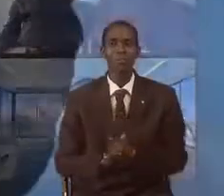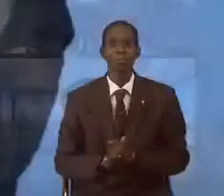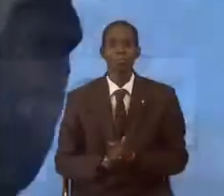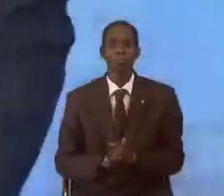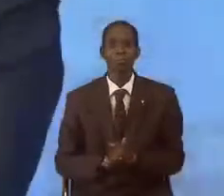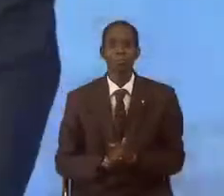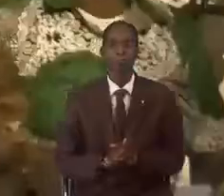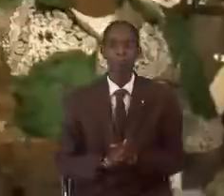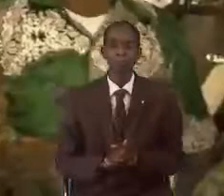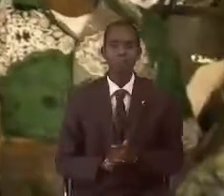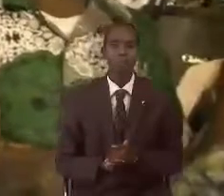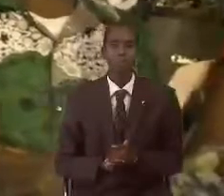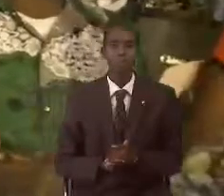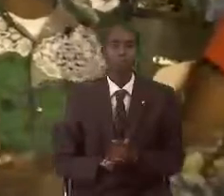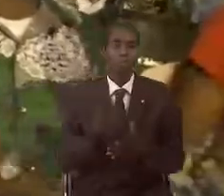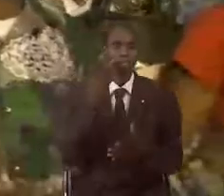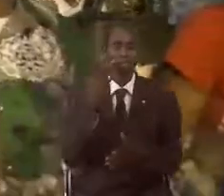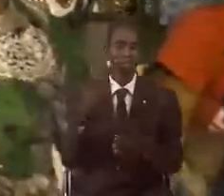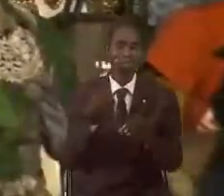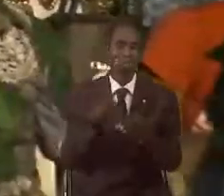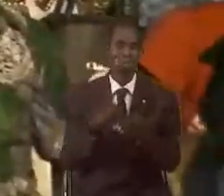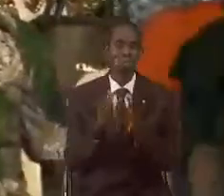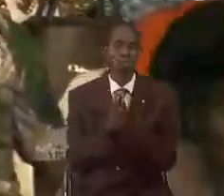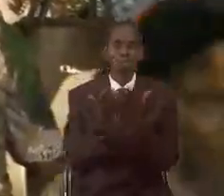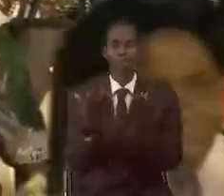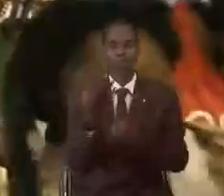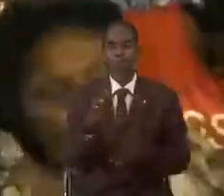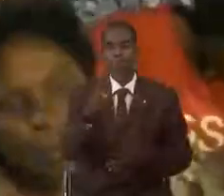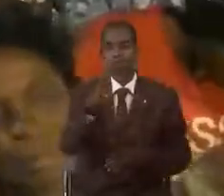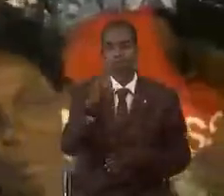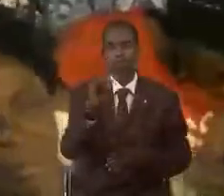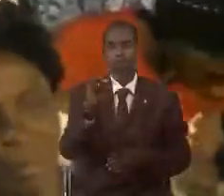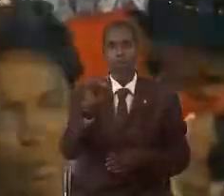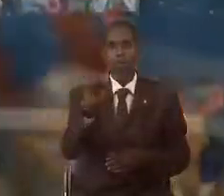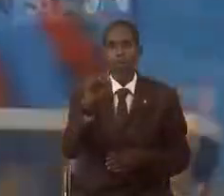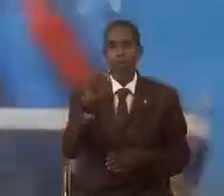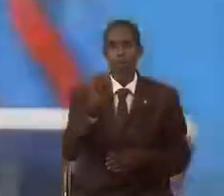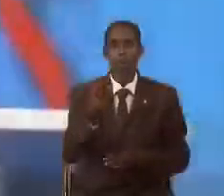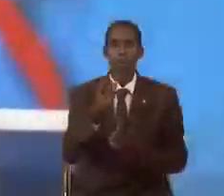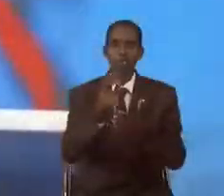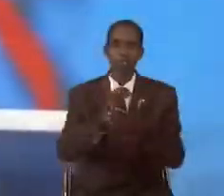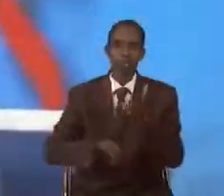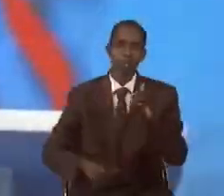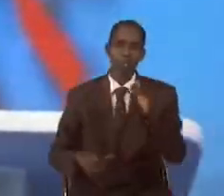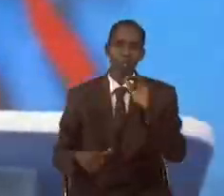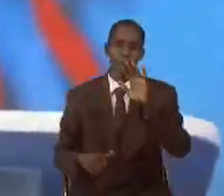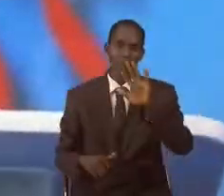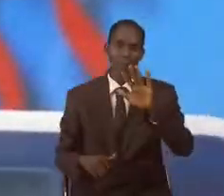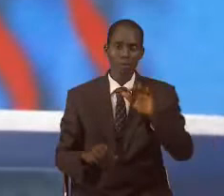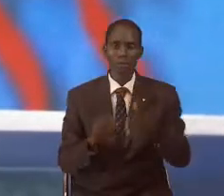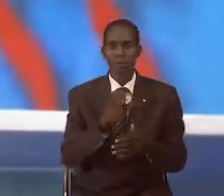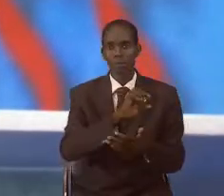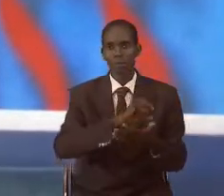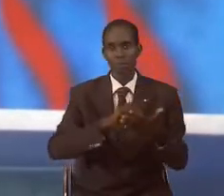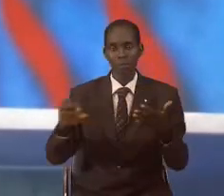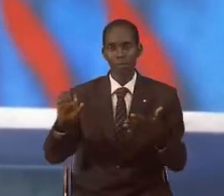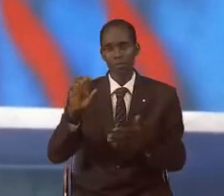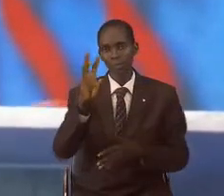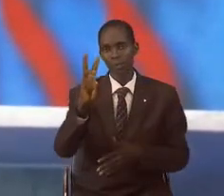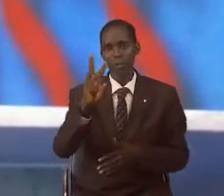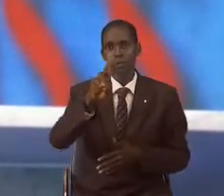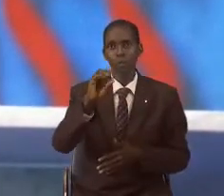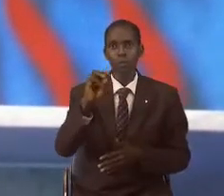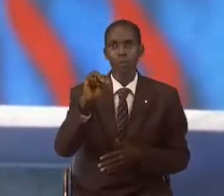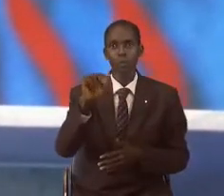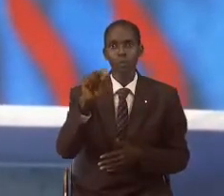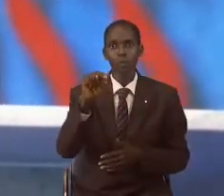in Jesus' name. Come with me now to Romans chapter 5. And